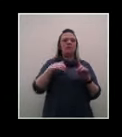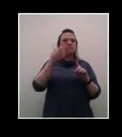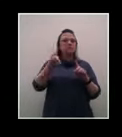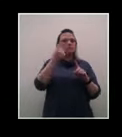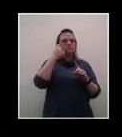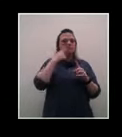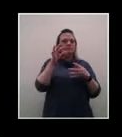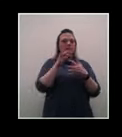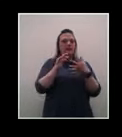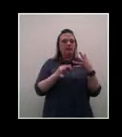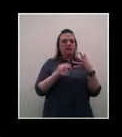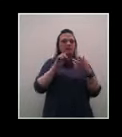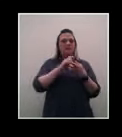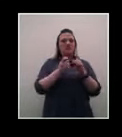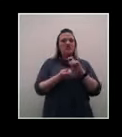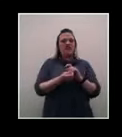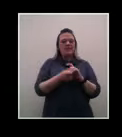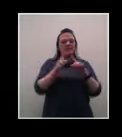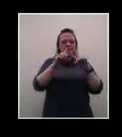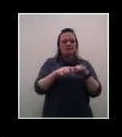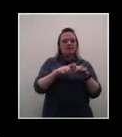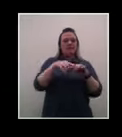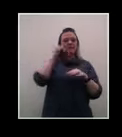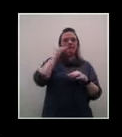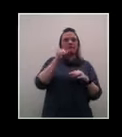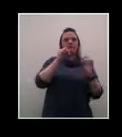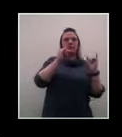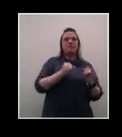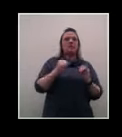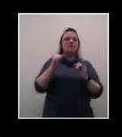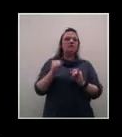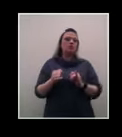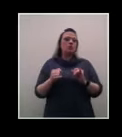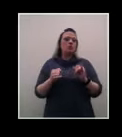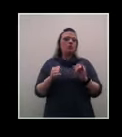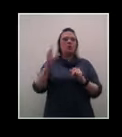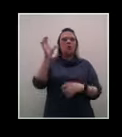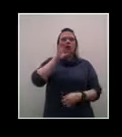menu has changed depending on whether you are an individual who's